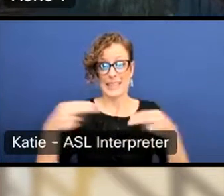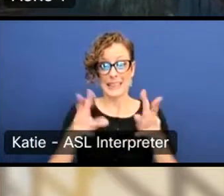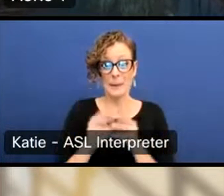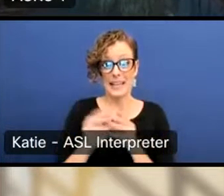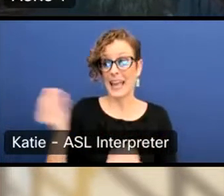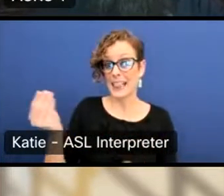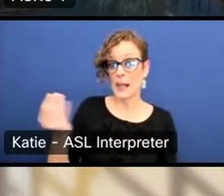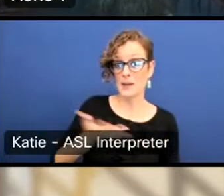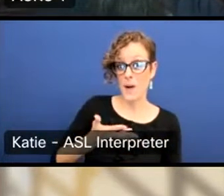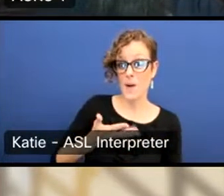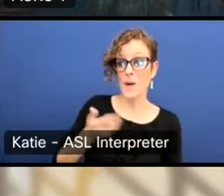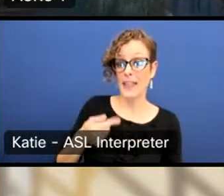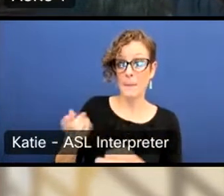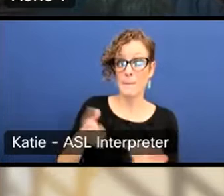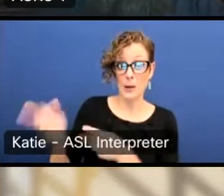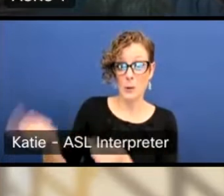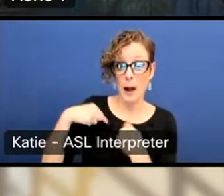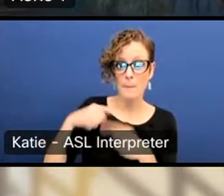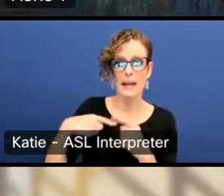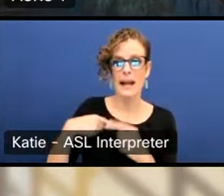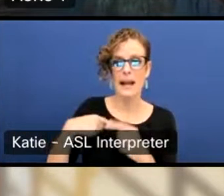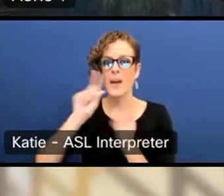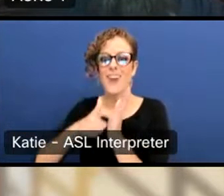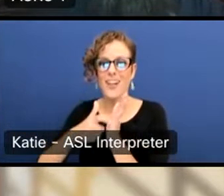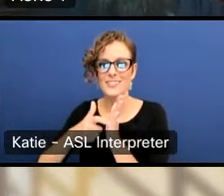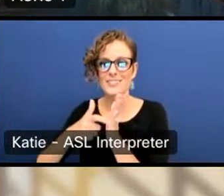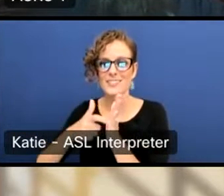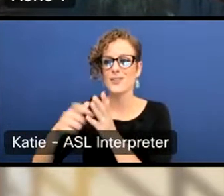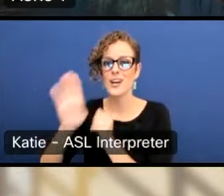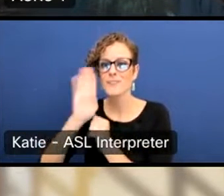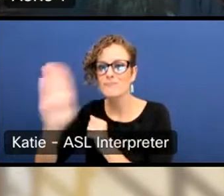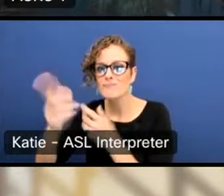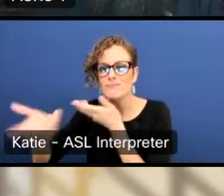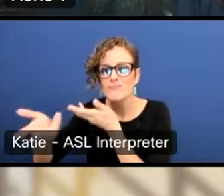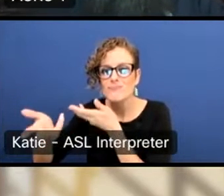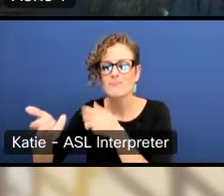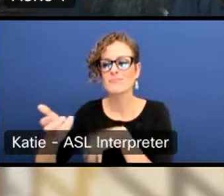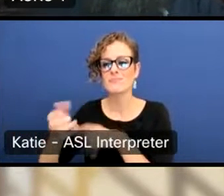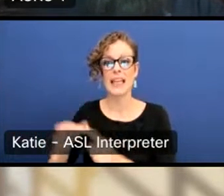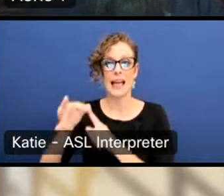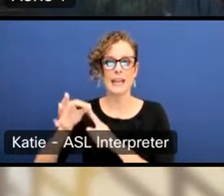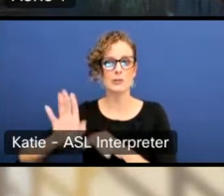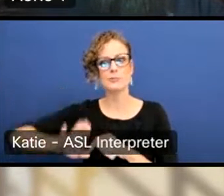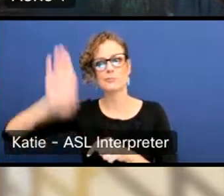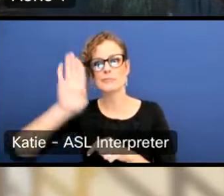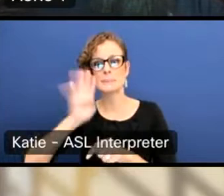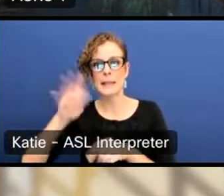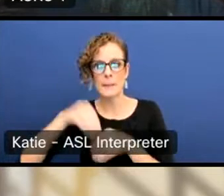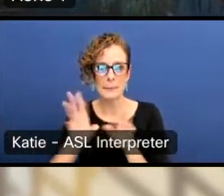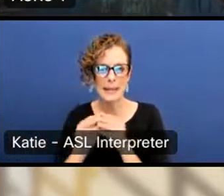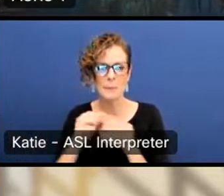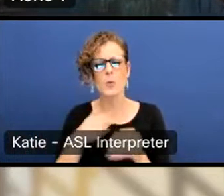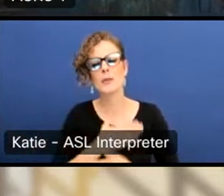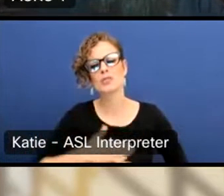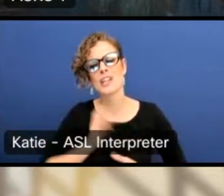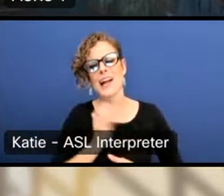to acknowledge everyone unless folks kind of answer questions or speak up in the meeting. But we certainly do appreciate our service providers trying to